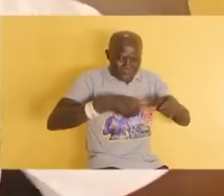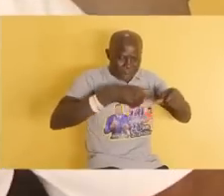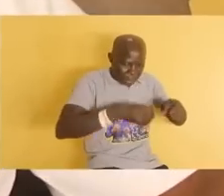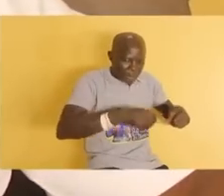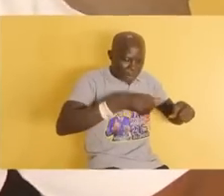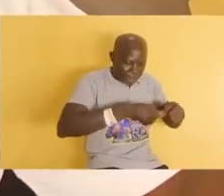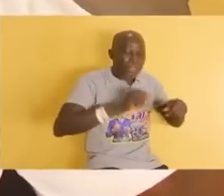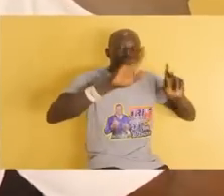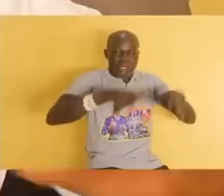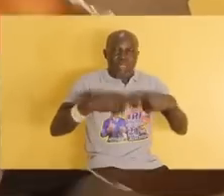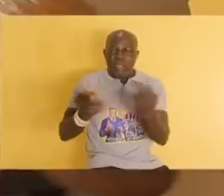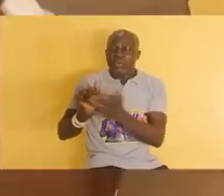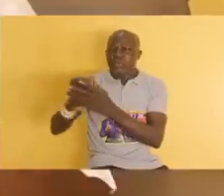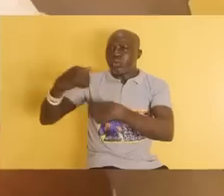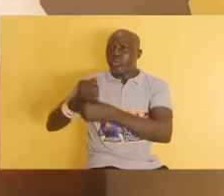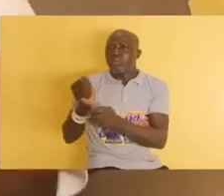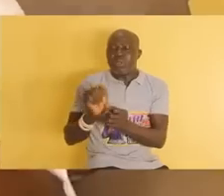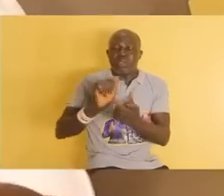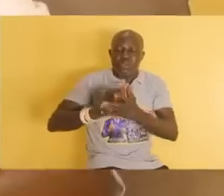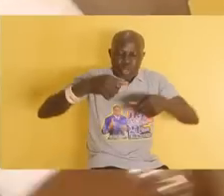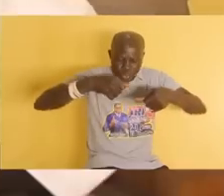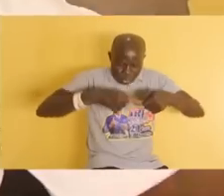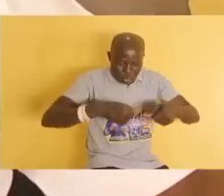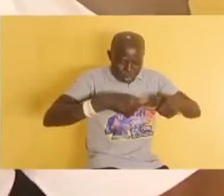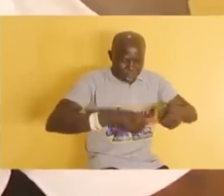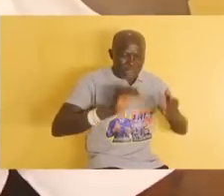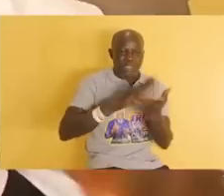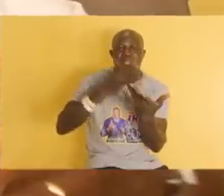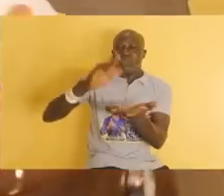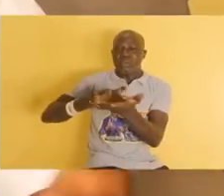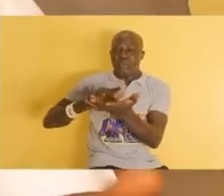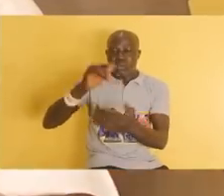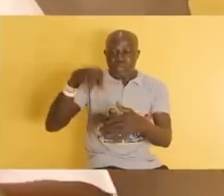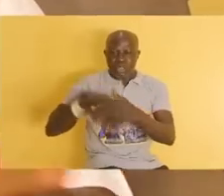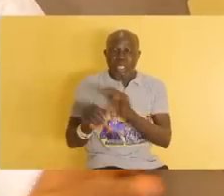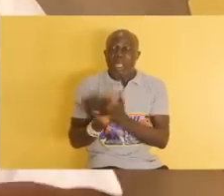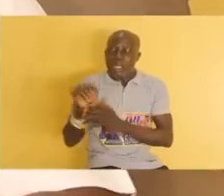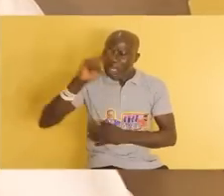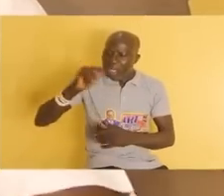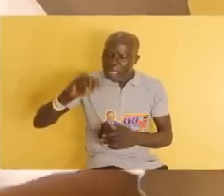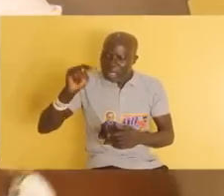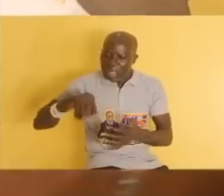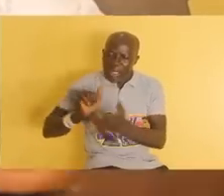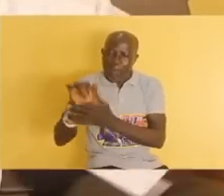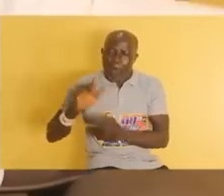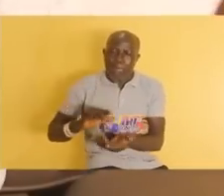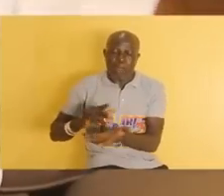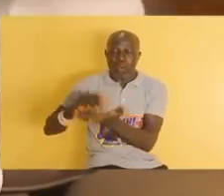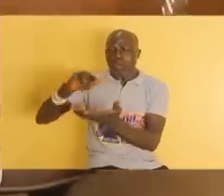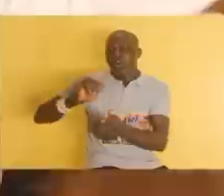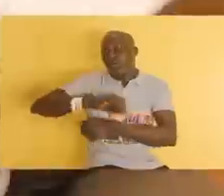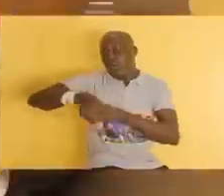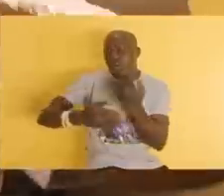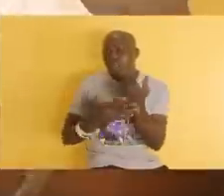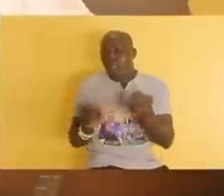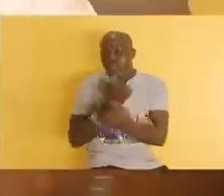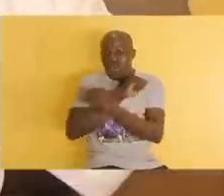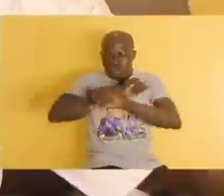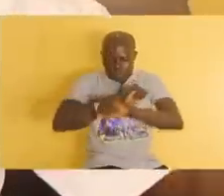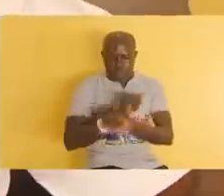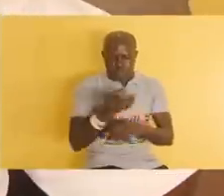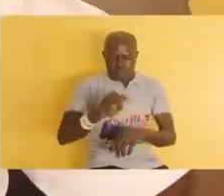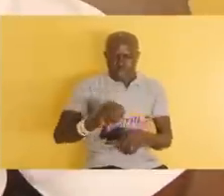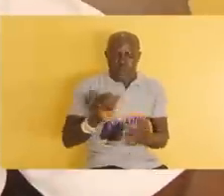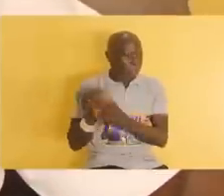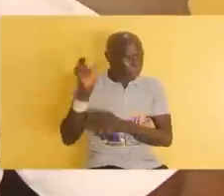position. That's the Jackie one day. To sustain their glory. That's the Jackie one day. So one need no Ororo. They need this heart. Let it be one labori. To